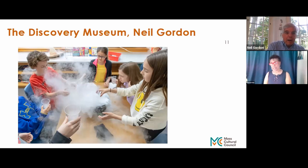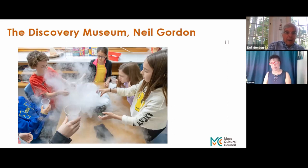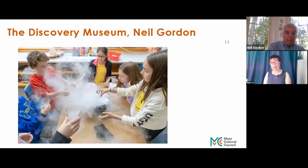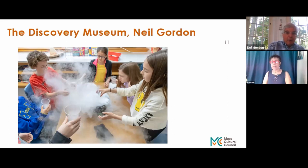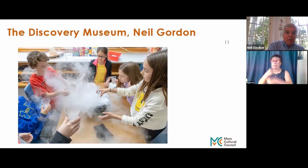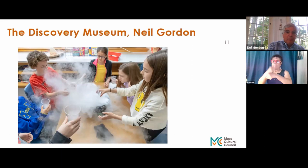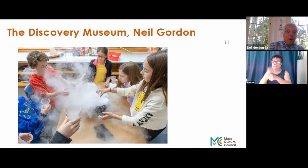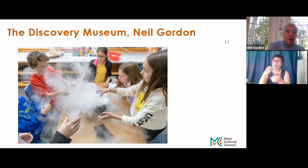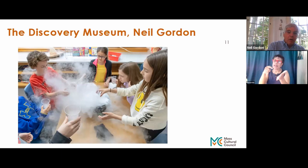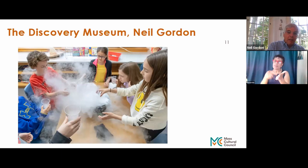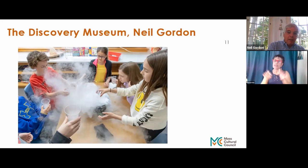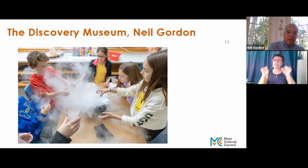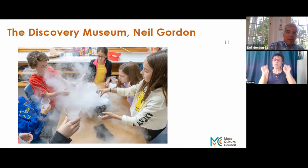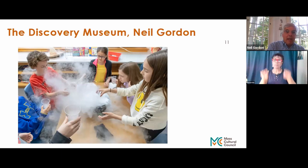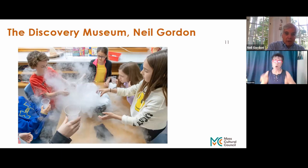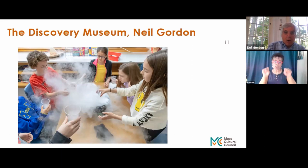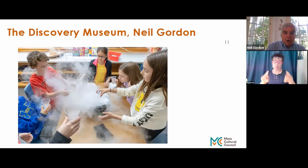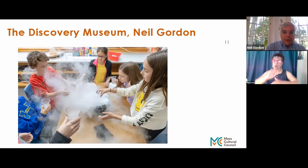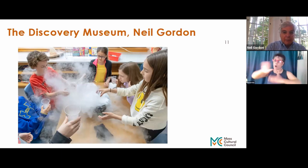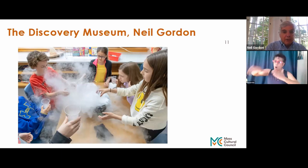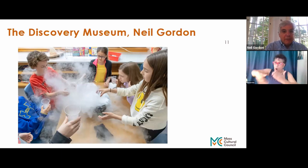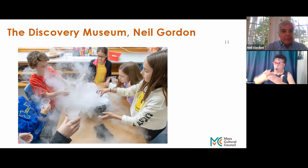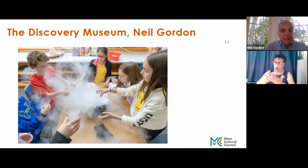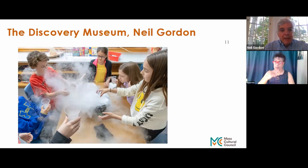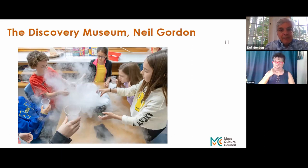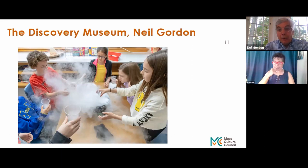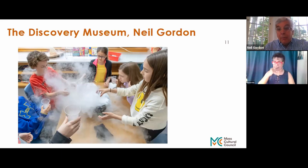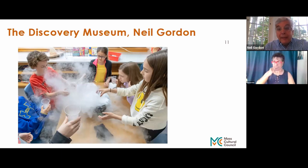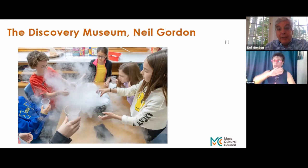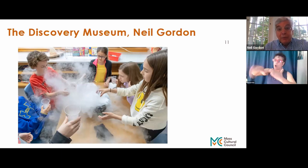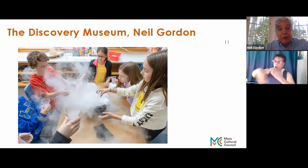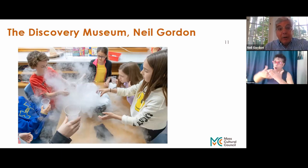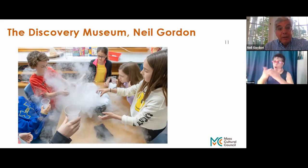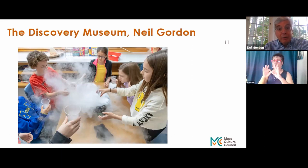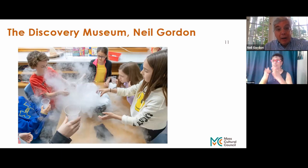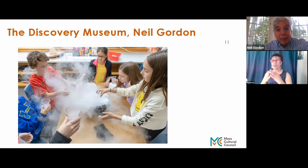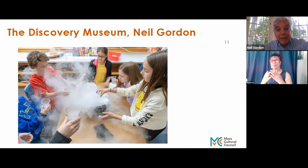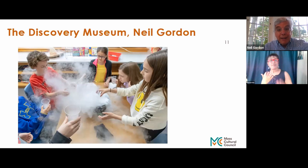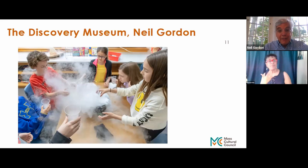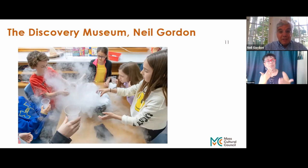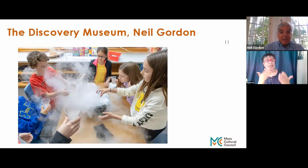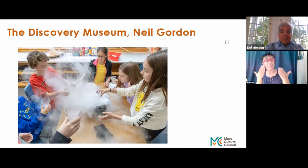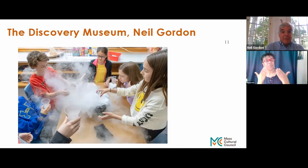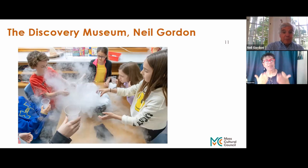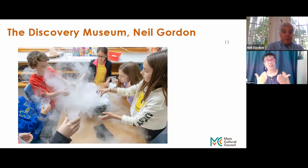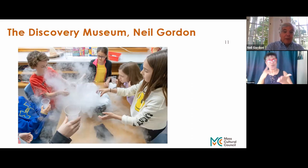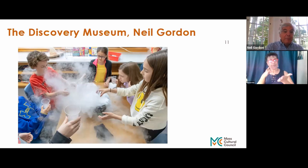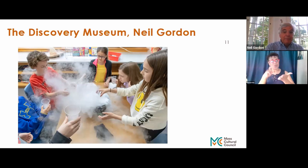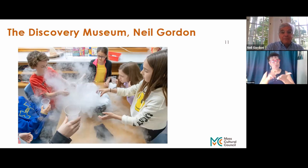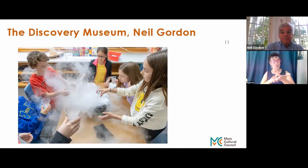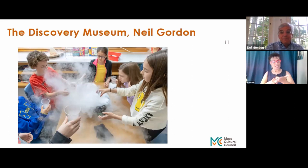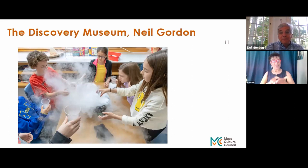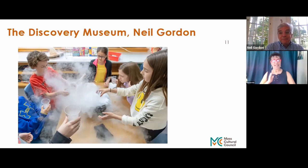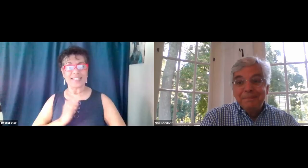this all possible for all kids and all families. So thank you for recognizing the Discovery